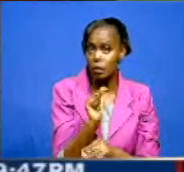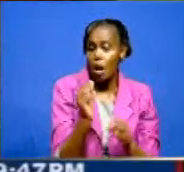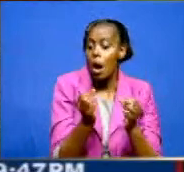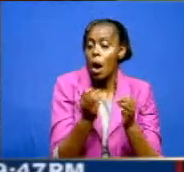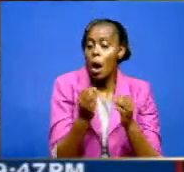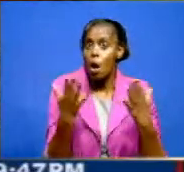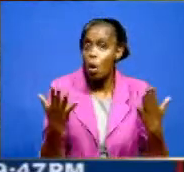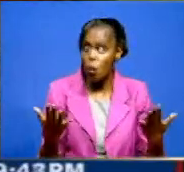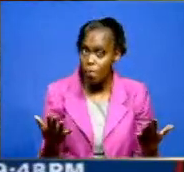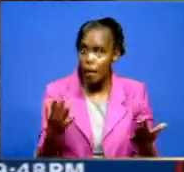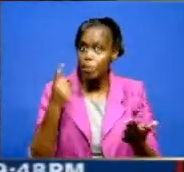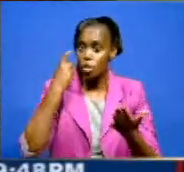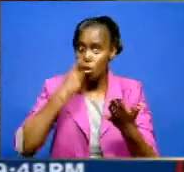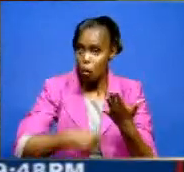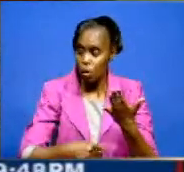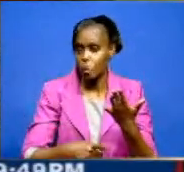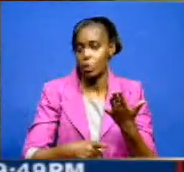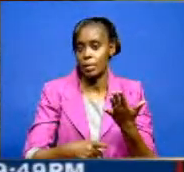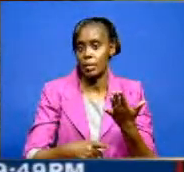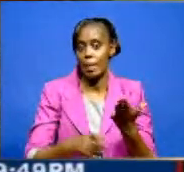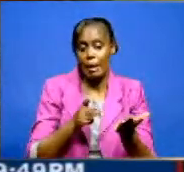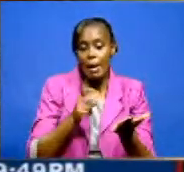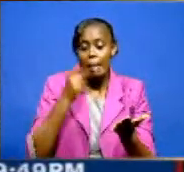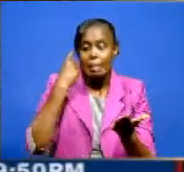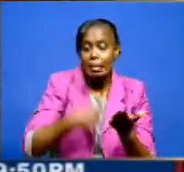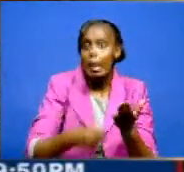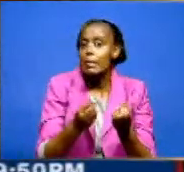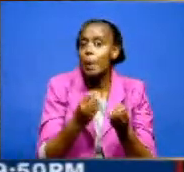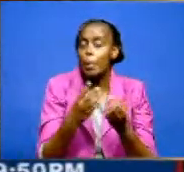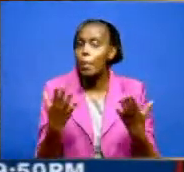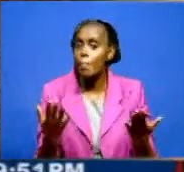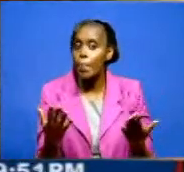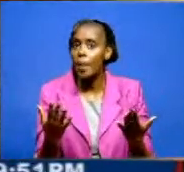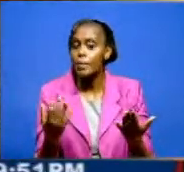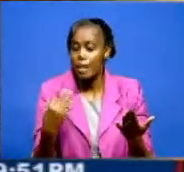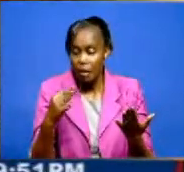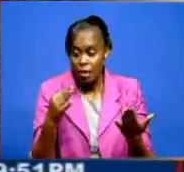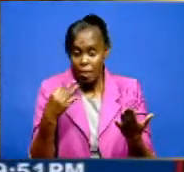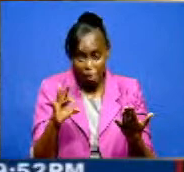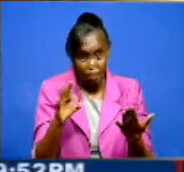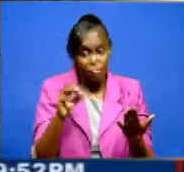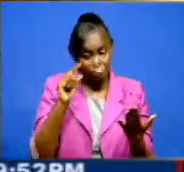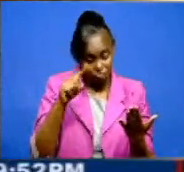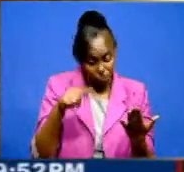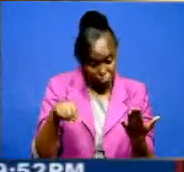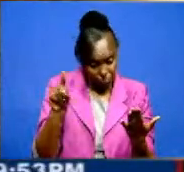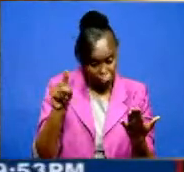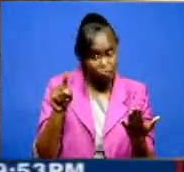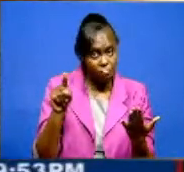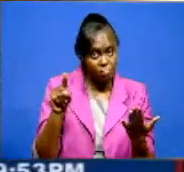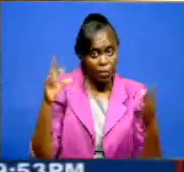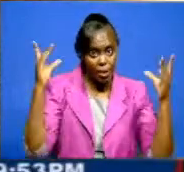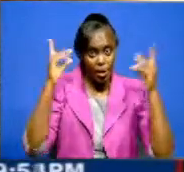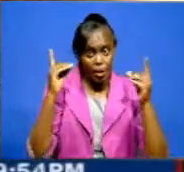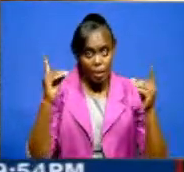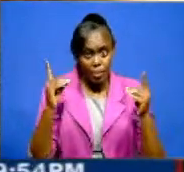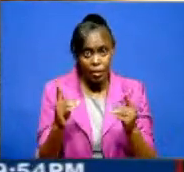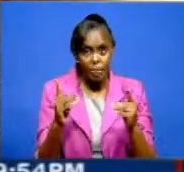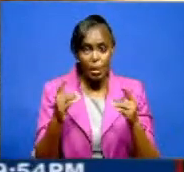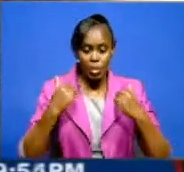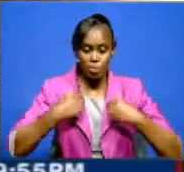it will be able to cost the taxpayer, and finally, Mr. Speaker, whether they will find it appropriate to design a